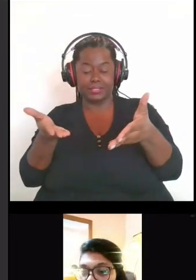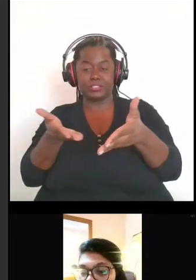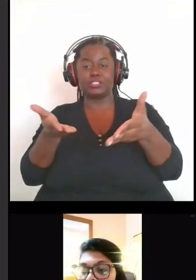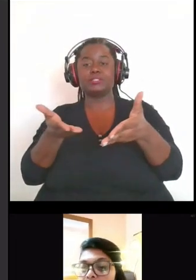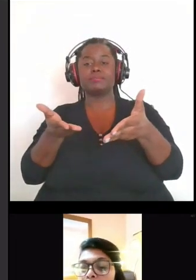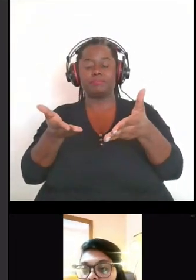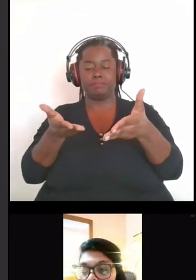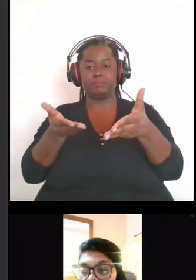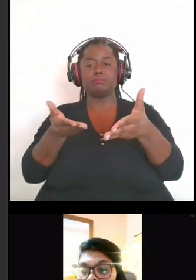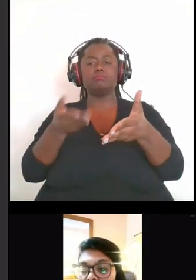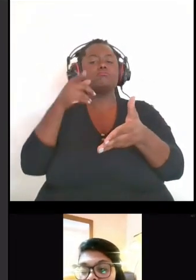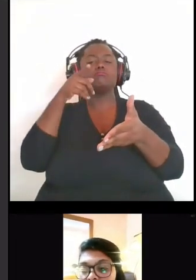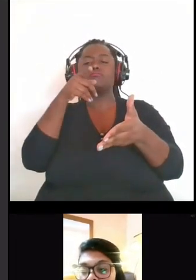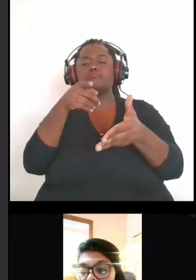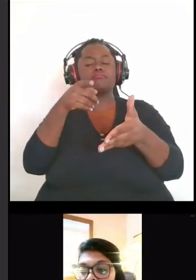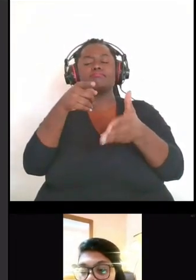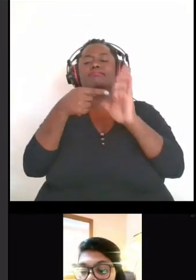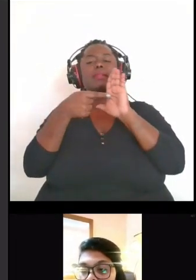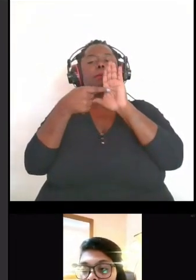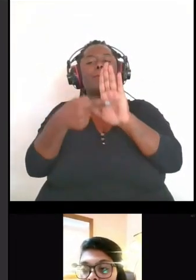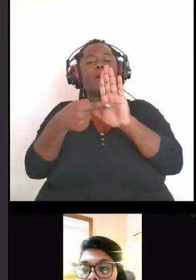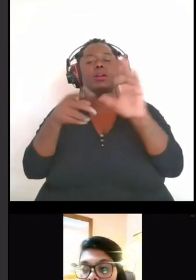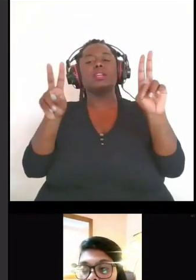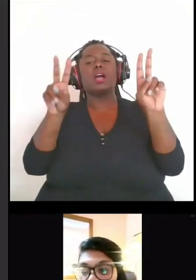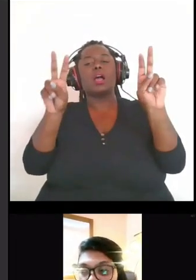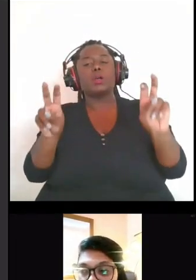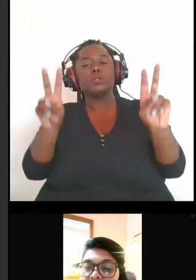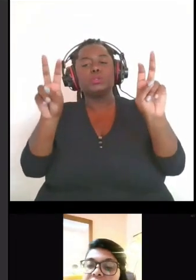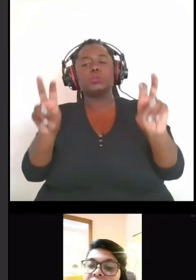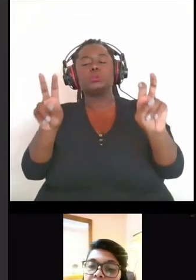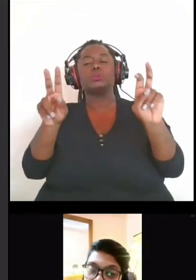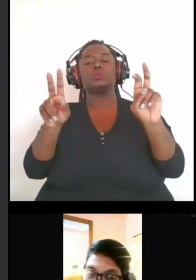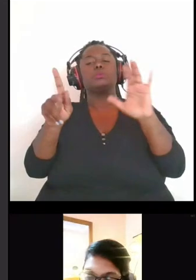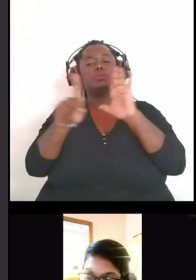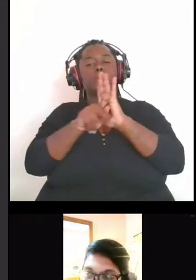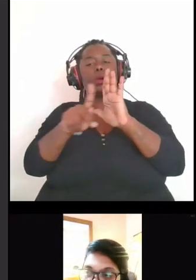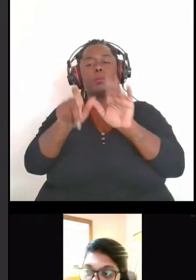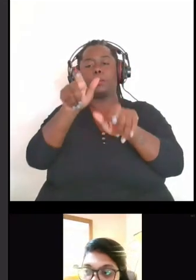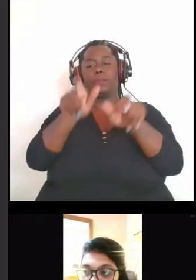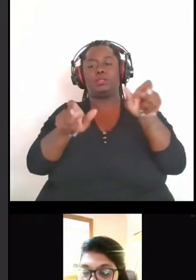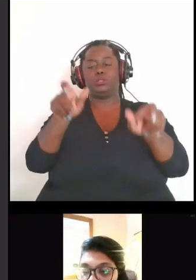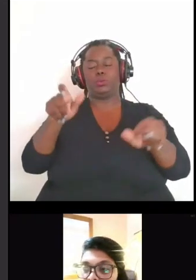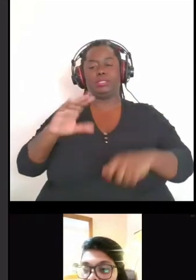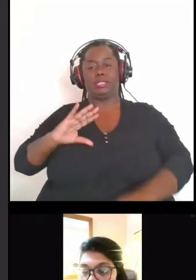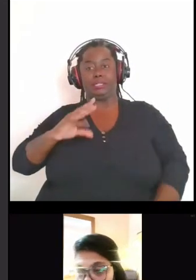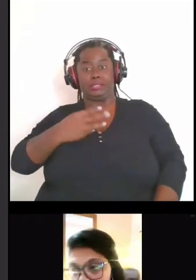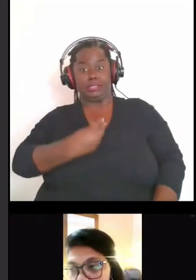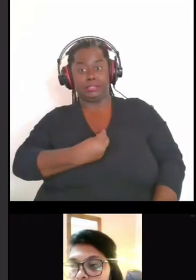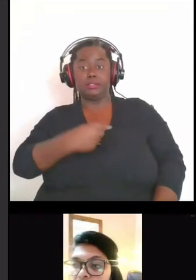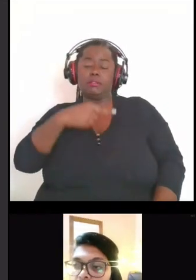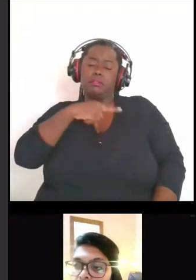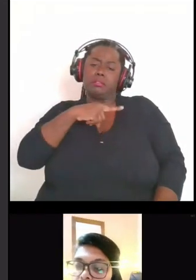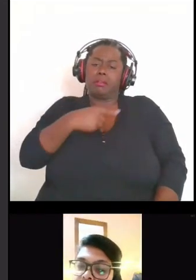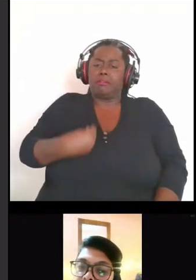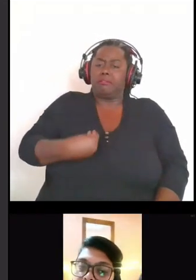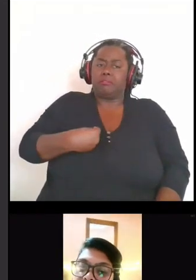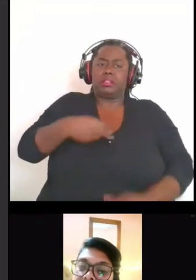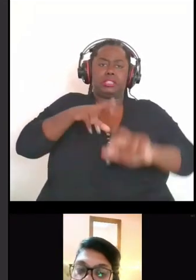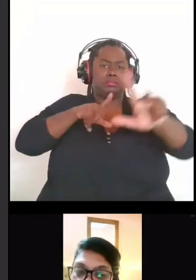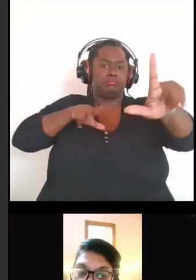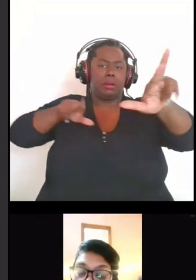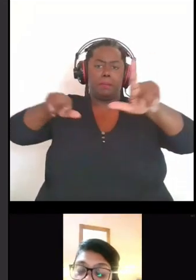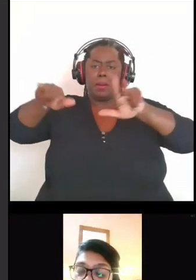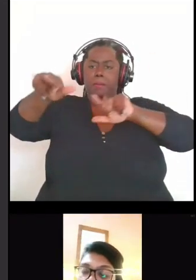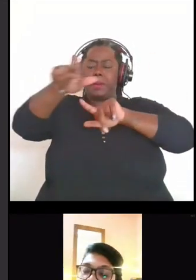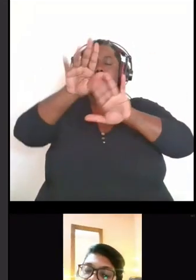very different lives but also at the same time understanding their background understanding their families so a lot